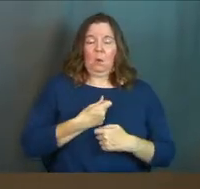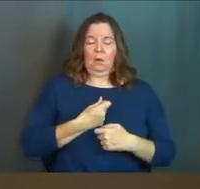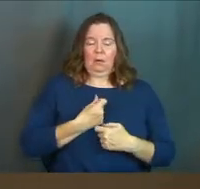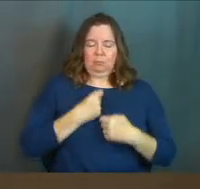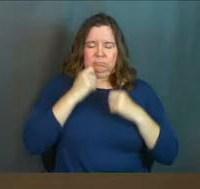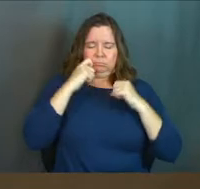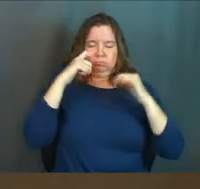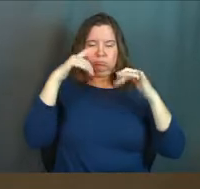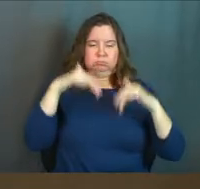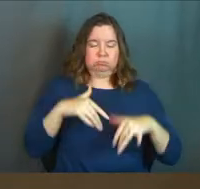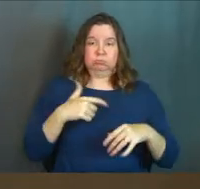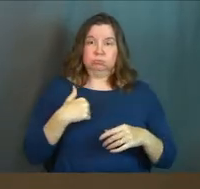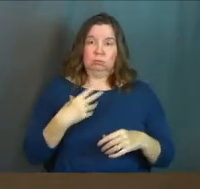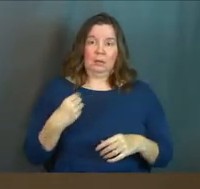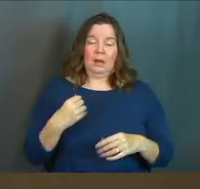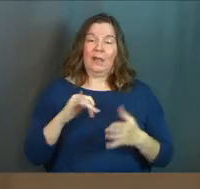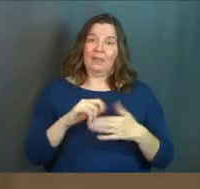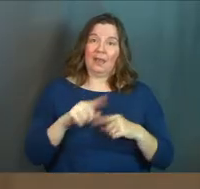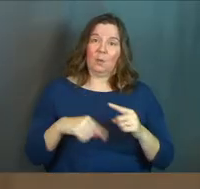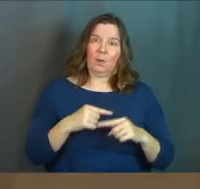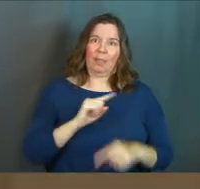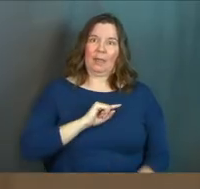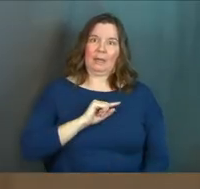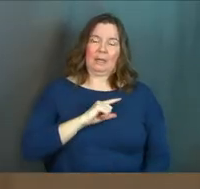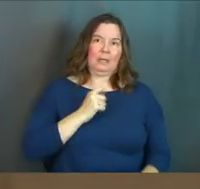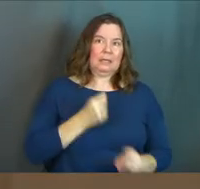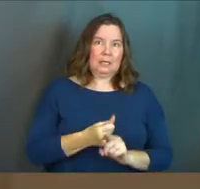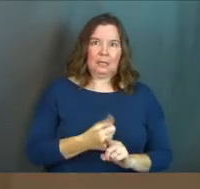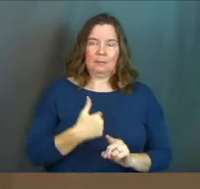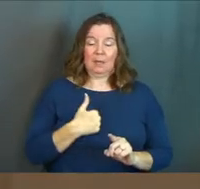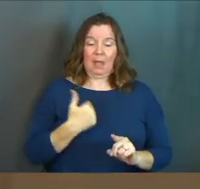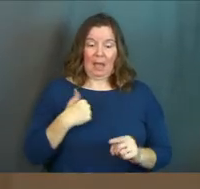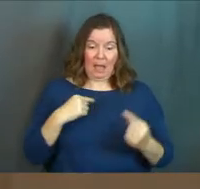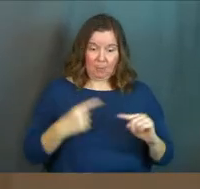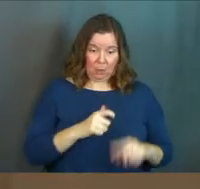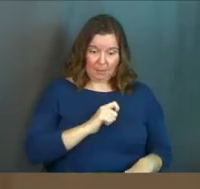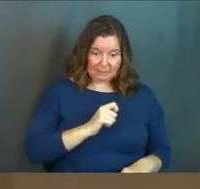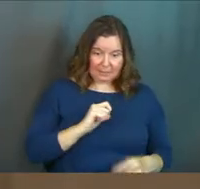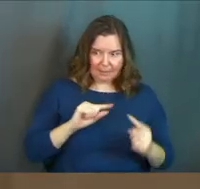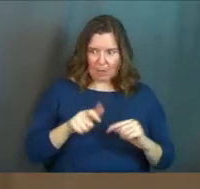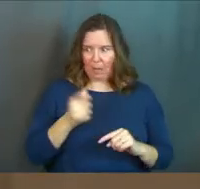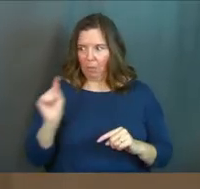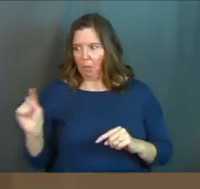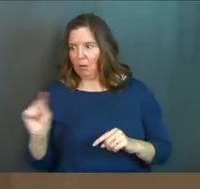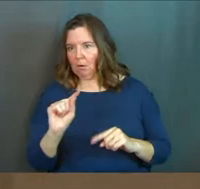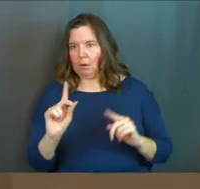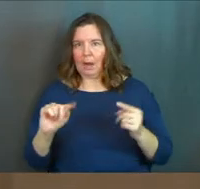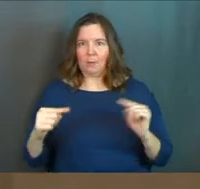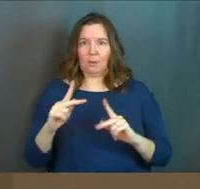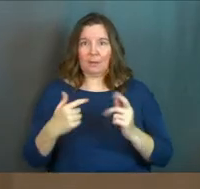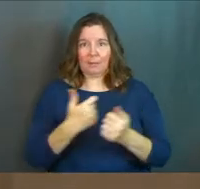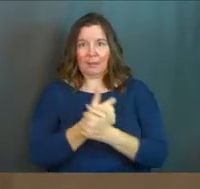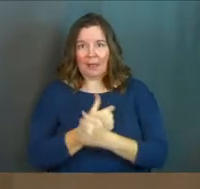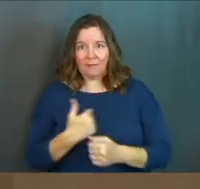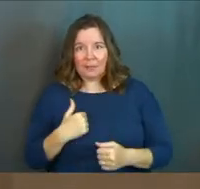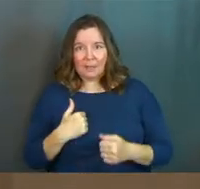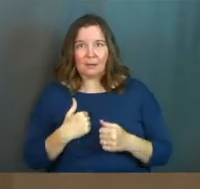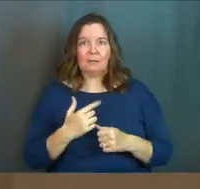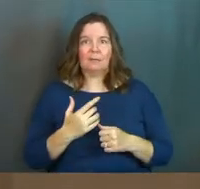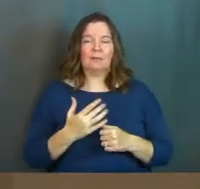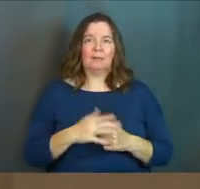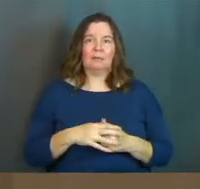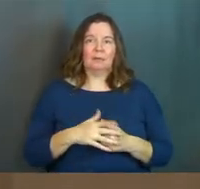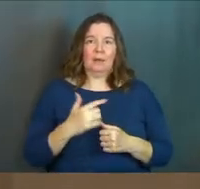anymore. And that's when that guilt hit me. Like, not only am I hurting myself, I'm hurting others. I'm hurting the people that love me, you